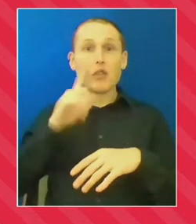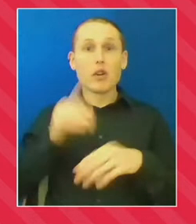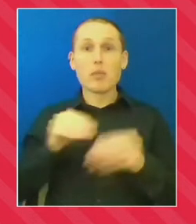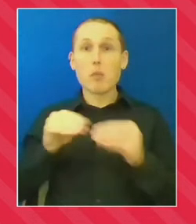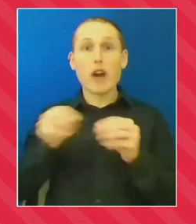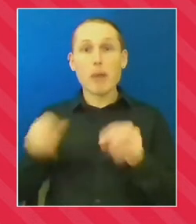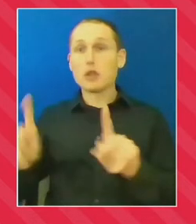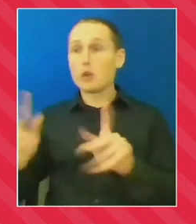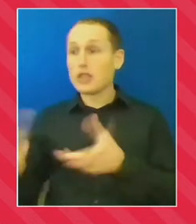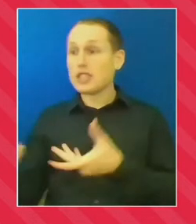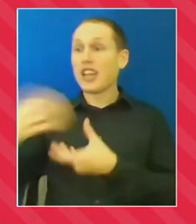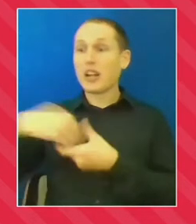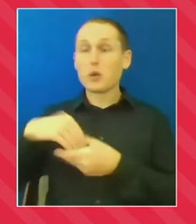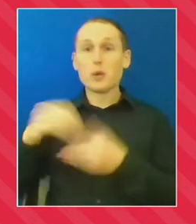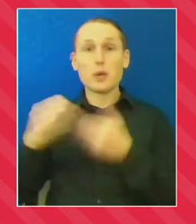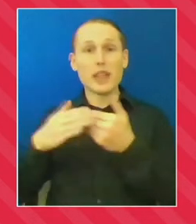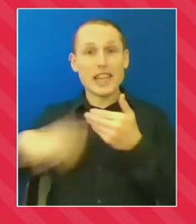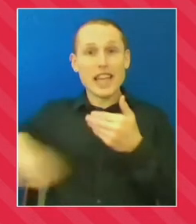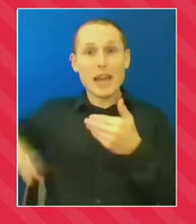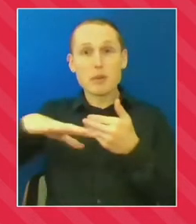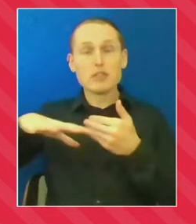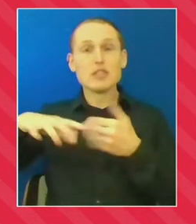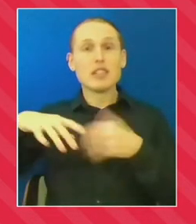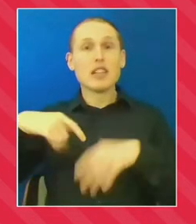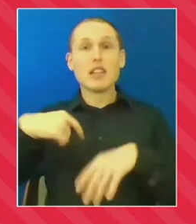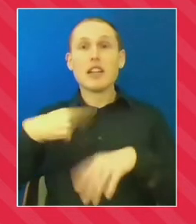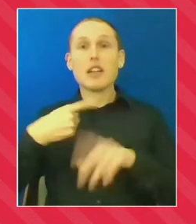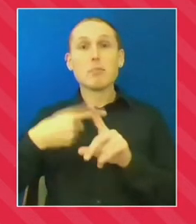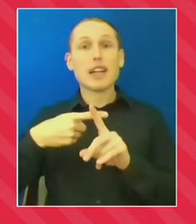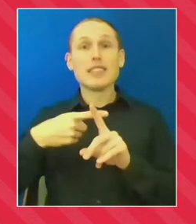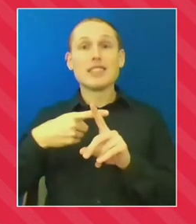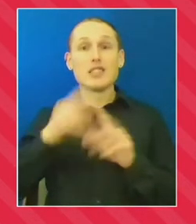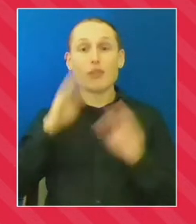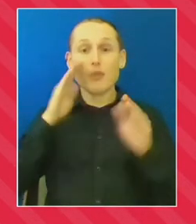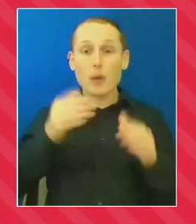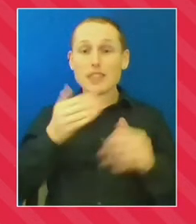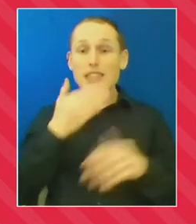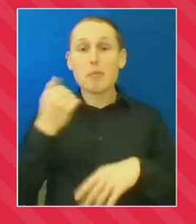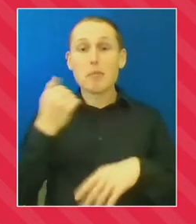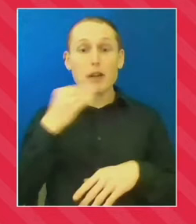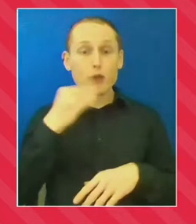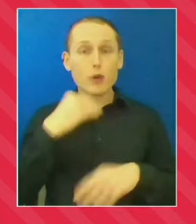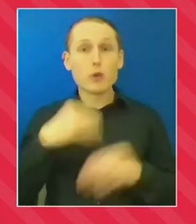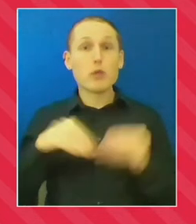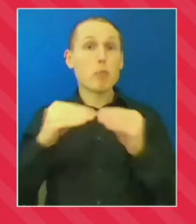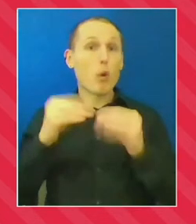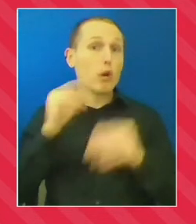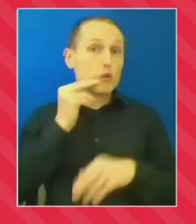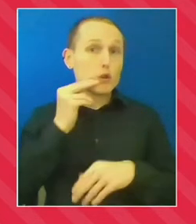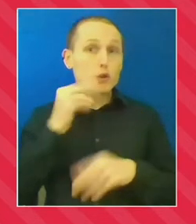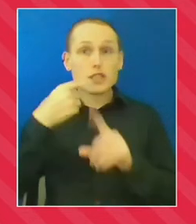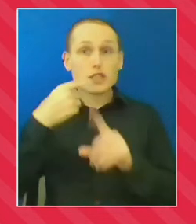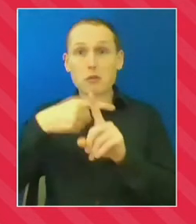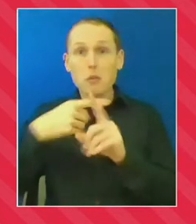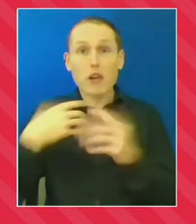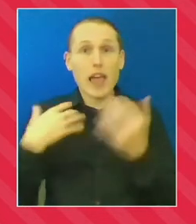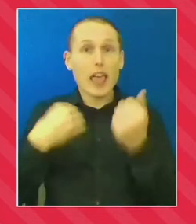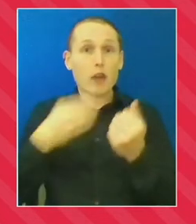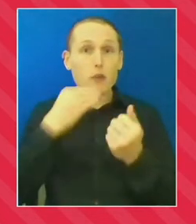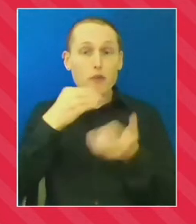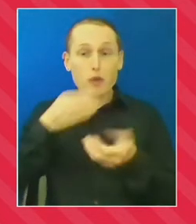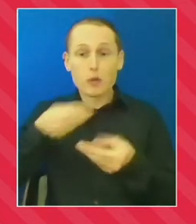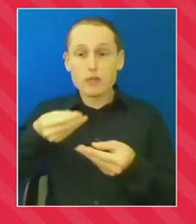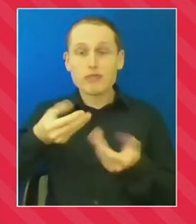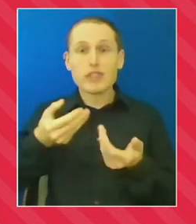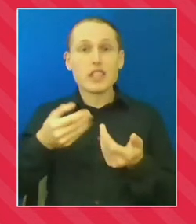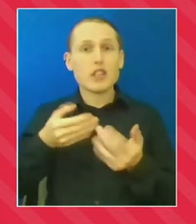as well as focus on better foods and nutritious foods through our mobile marketplace. Space, which is a new launch